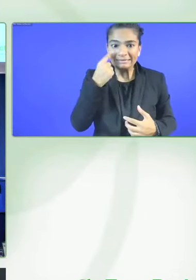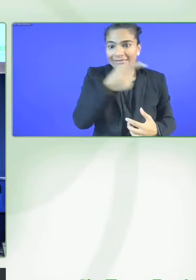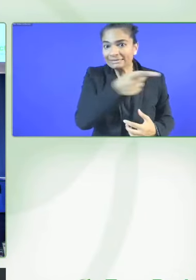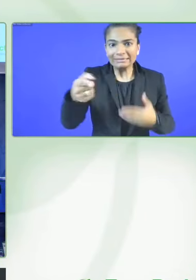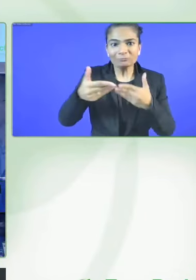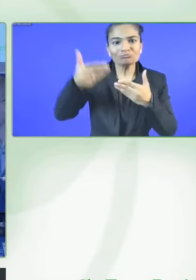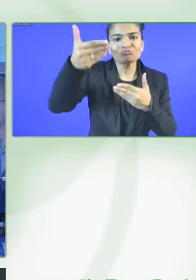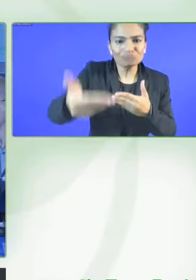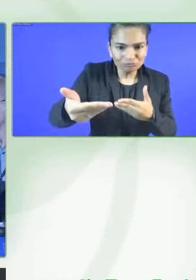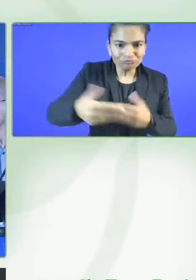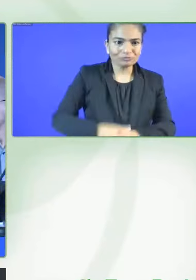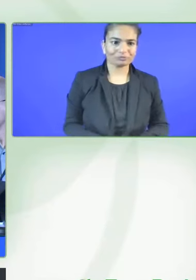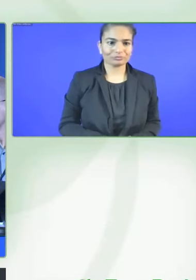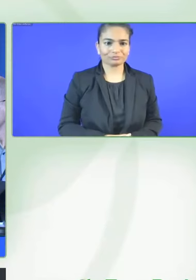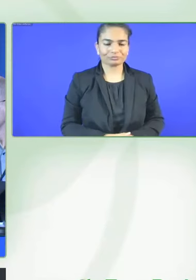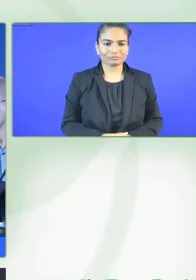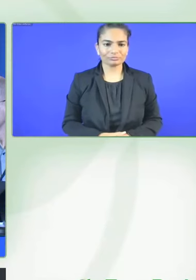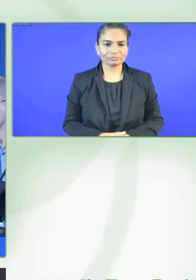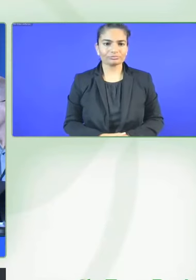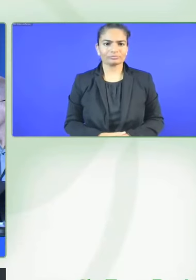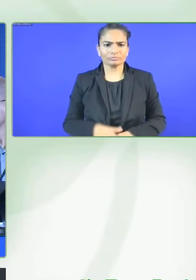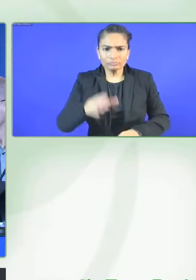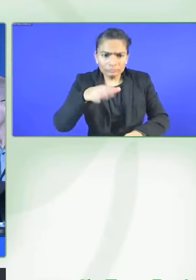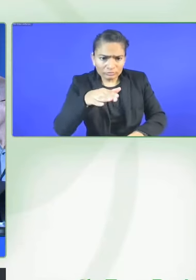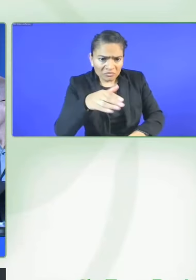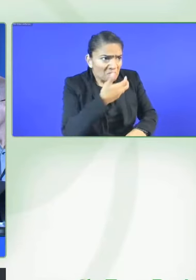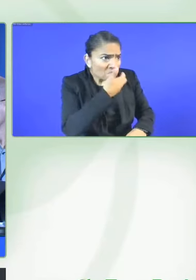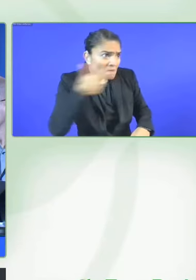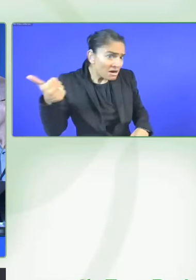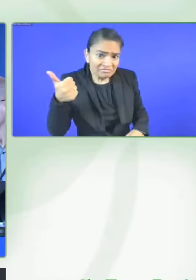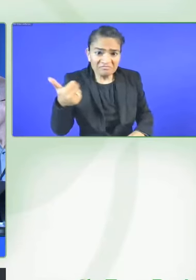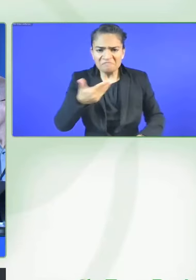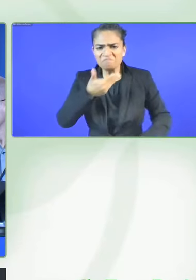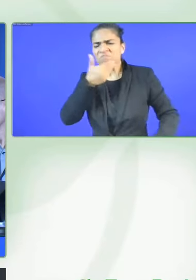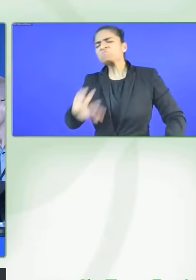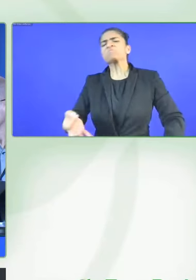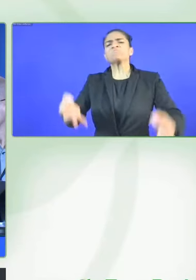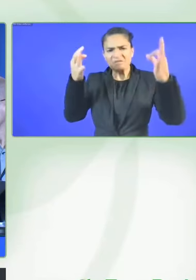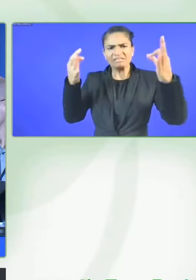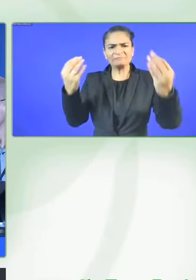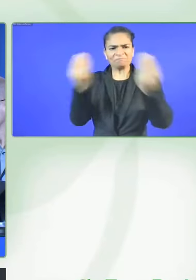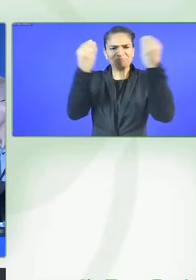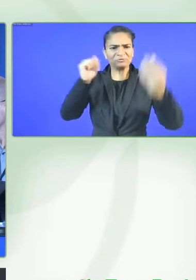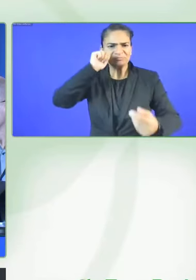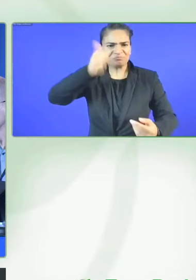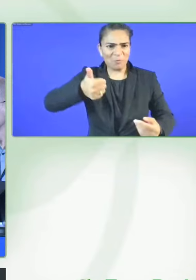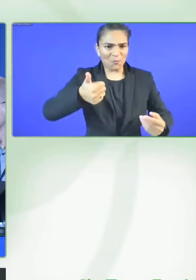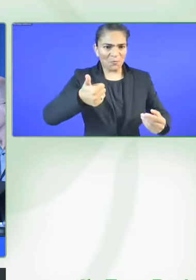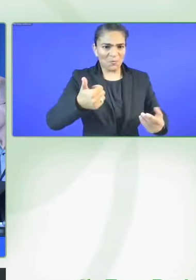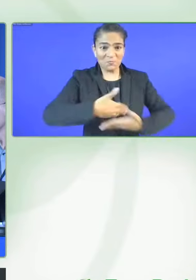The workshop, Tourism and Built Environment, will present Camille.